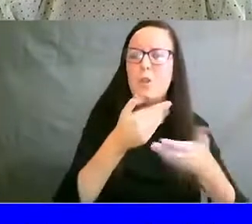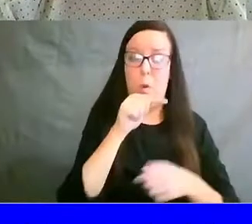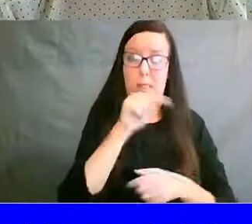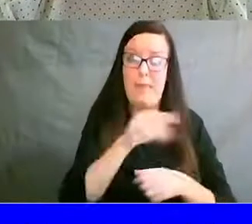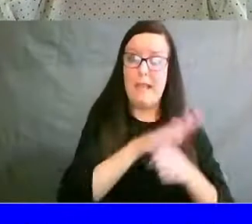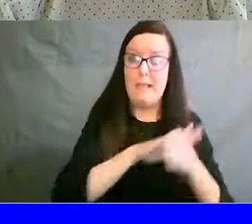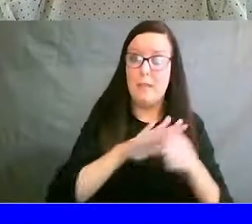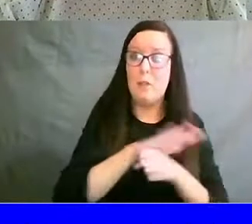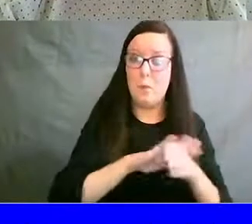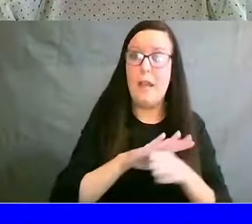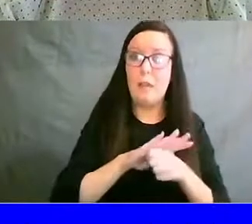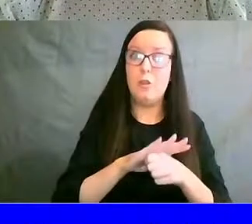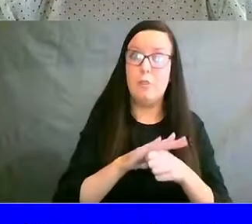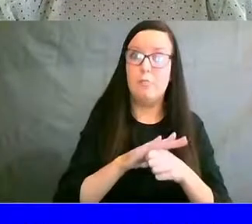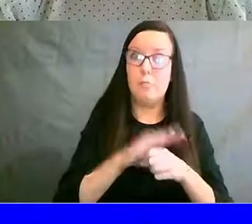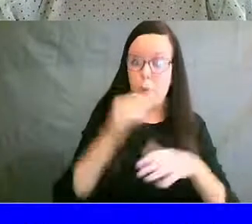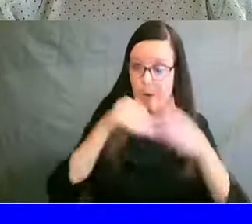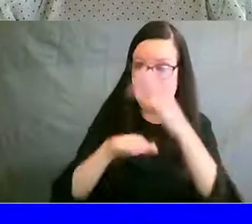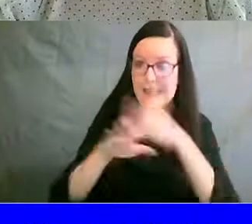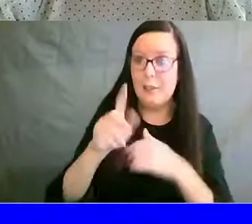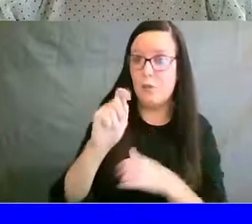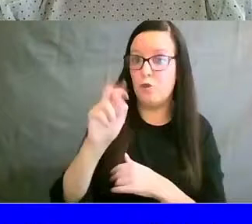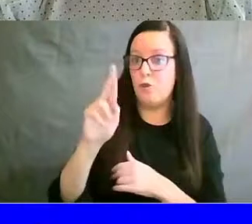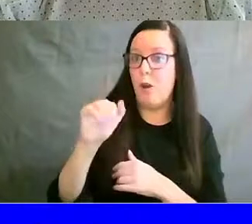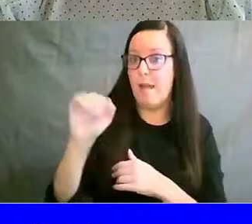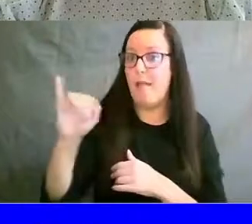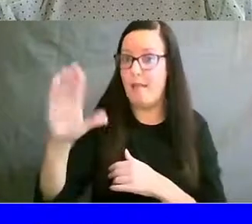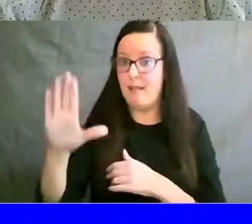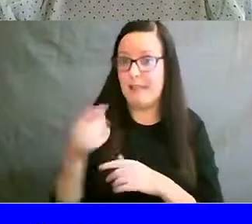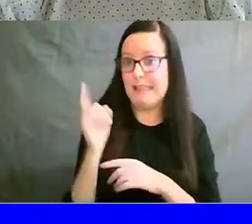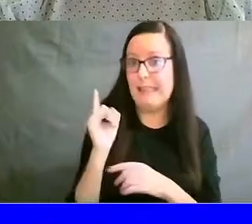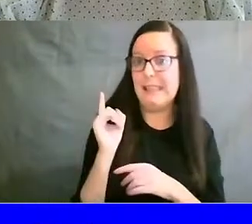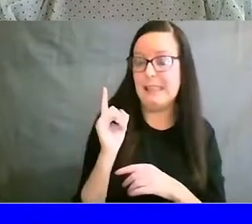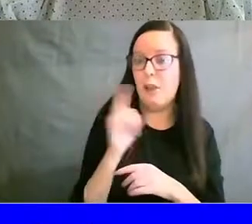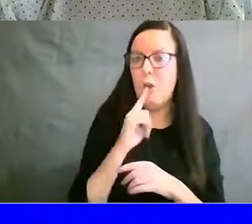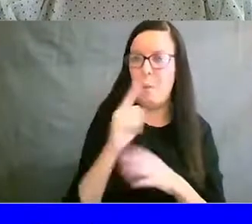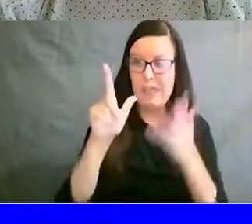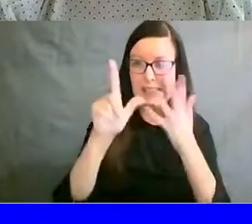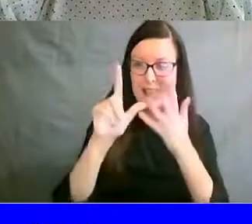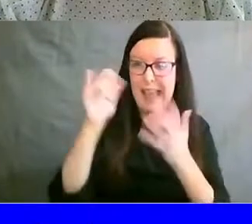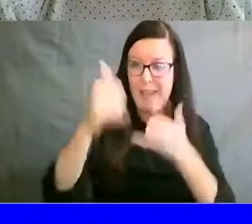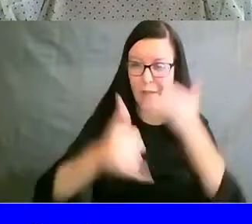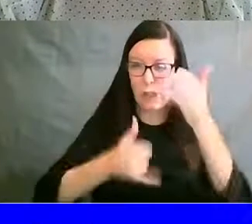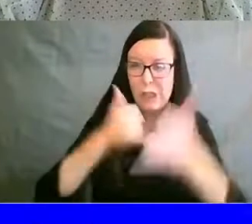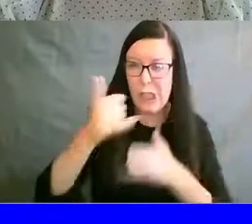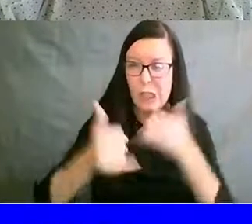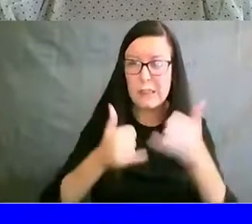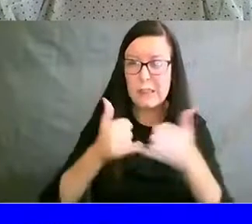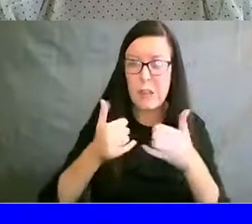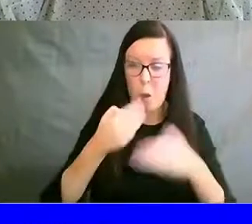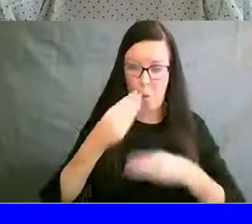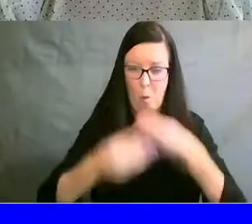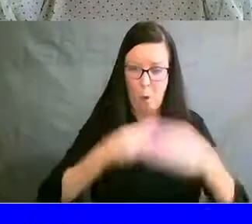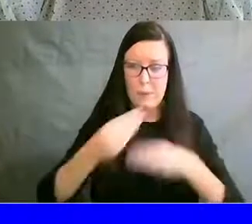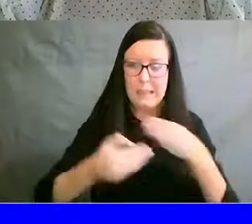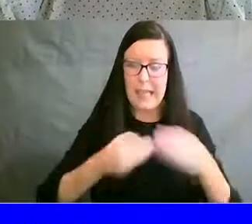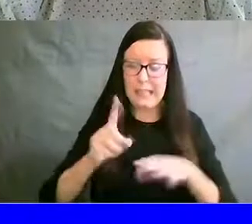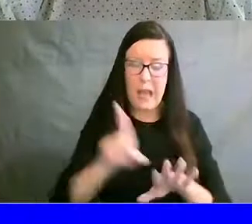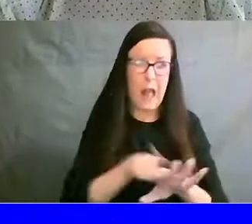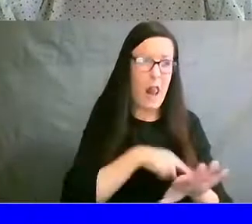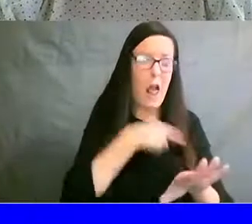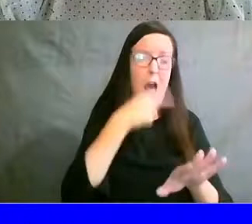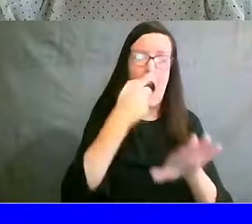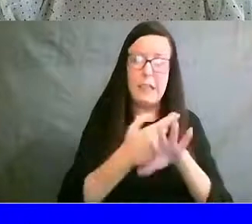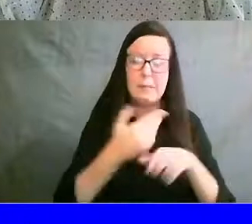trial. Again, just what's important to note that this took 7 years to go through this entire process. The longevity of this type of work